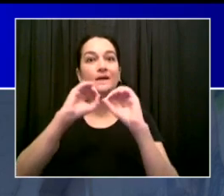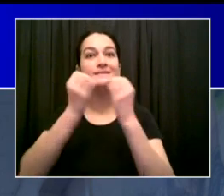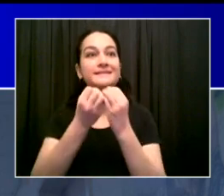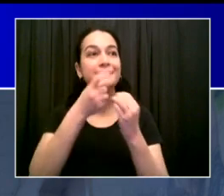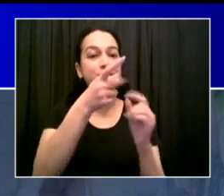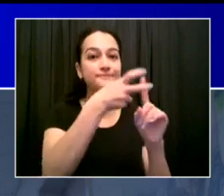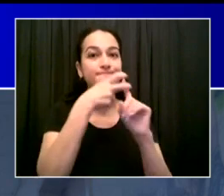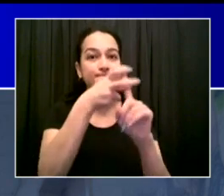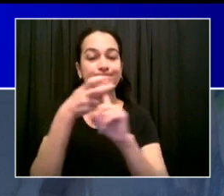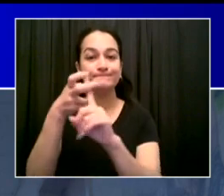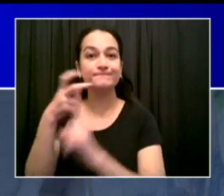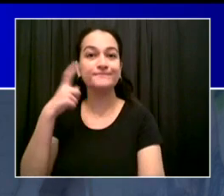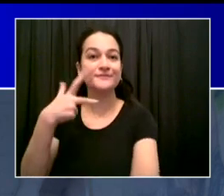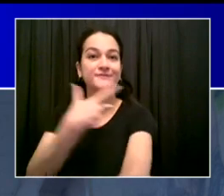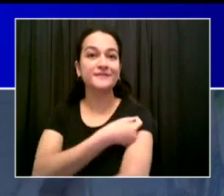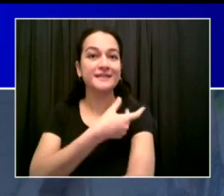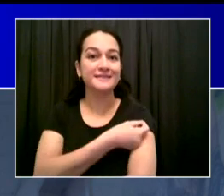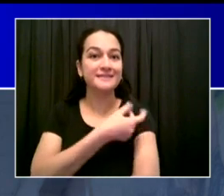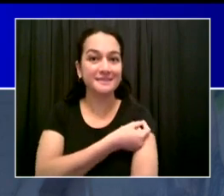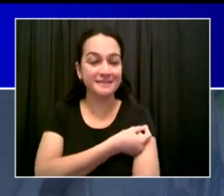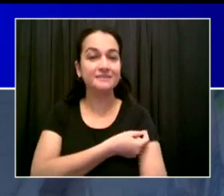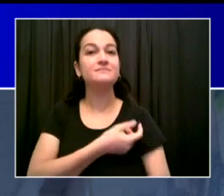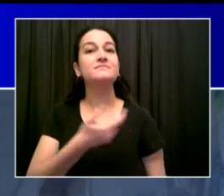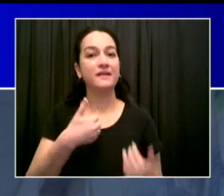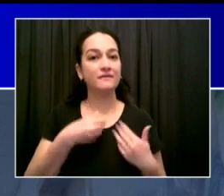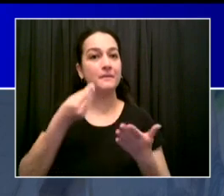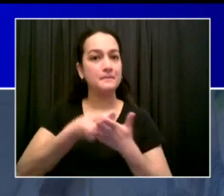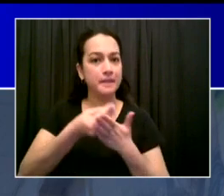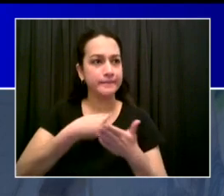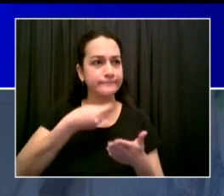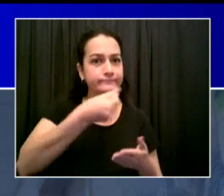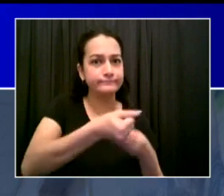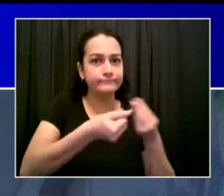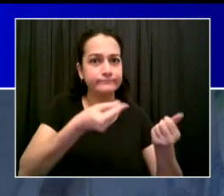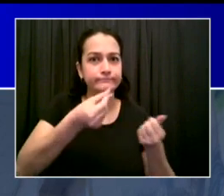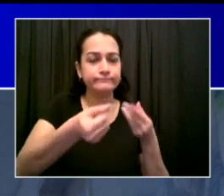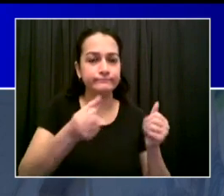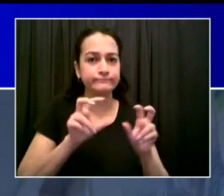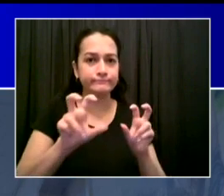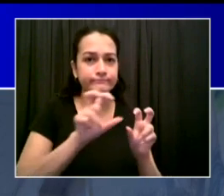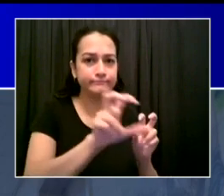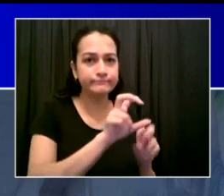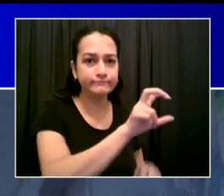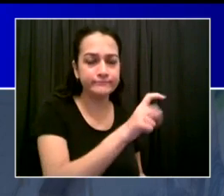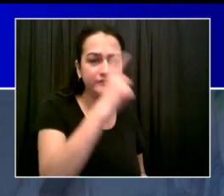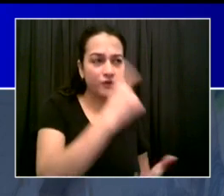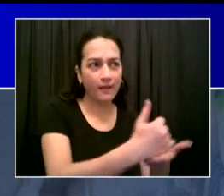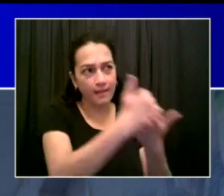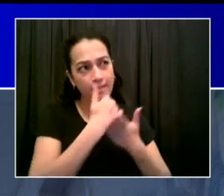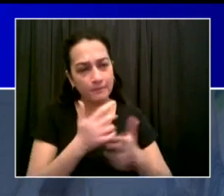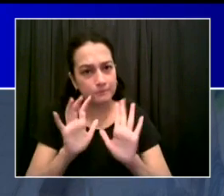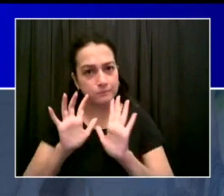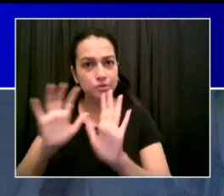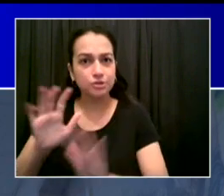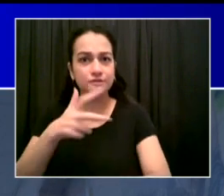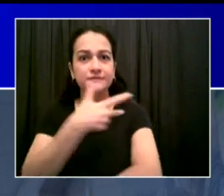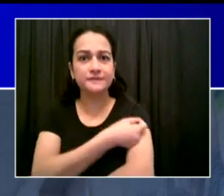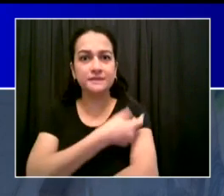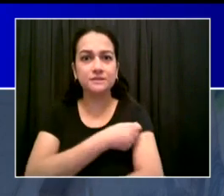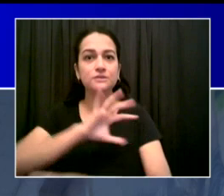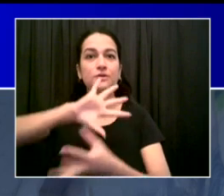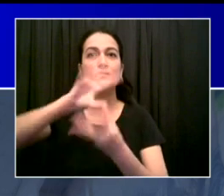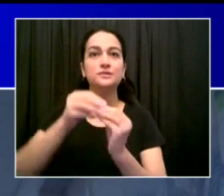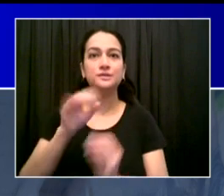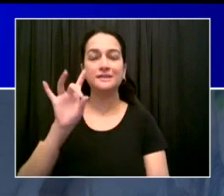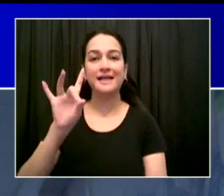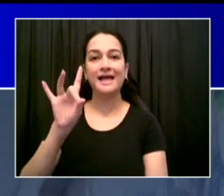to be vaccinated. That program keeps growing every day. $80,000 so far. It's going to grow a lot more in the coming weeks.